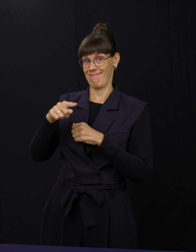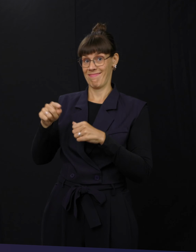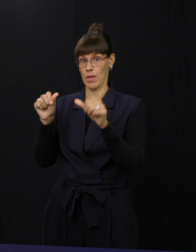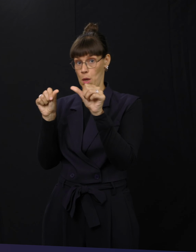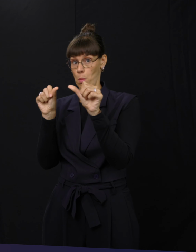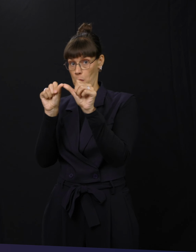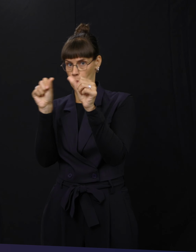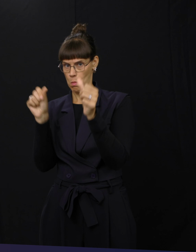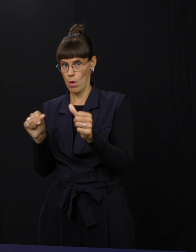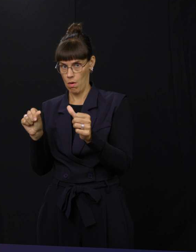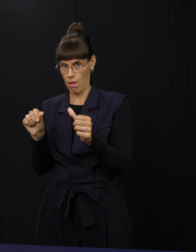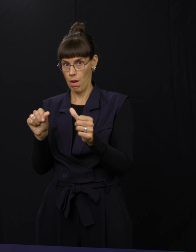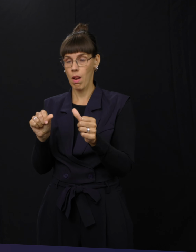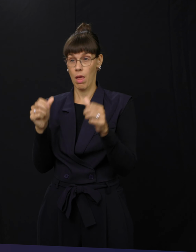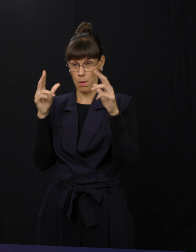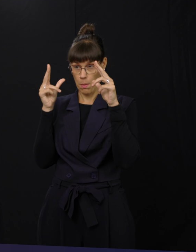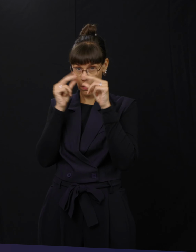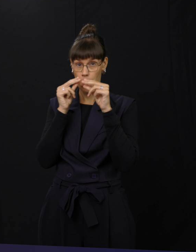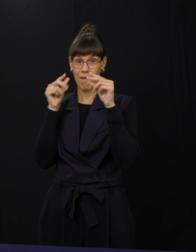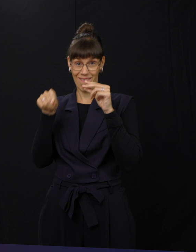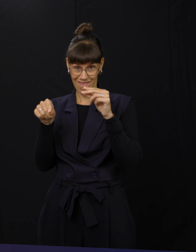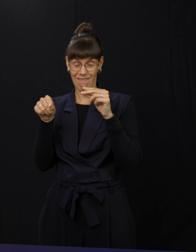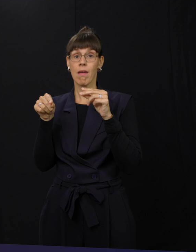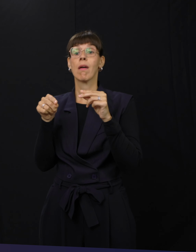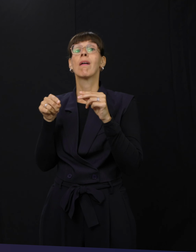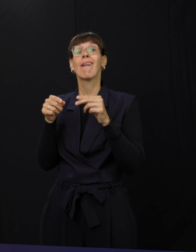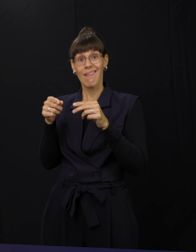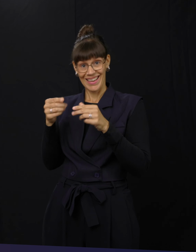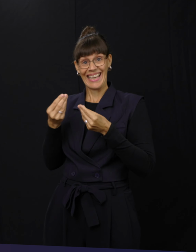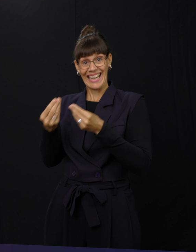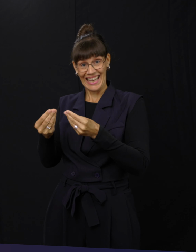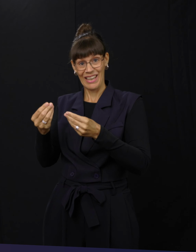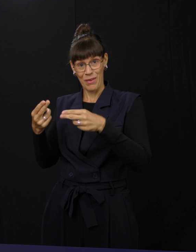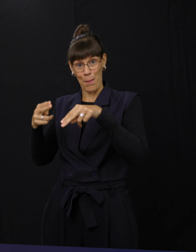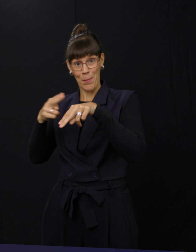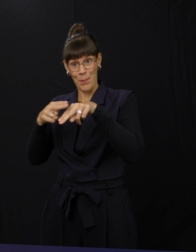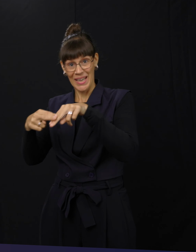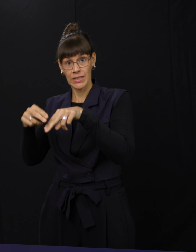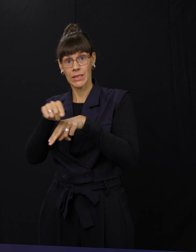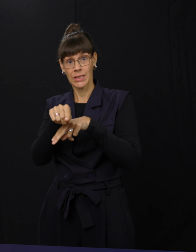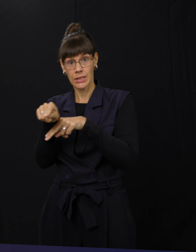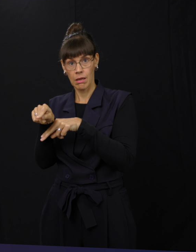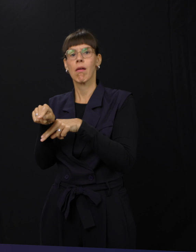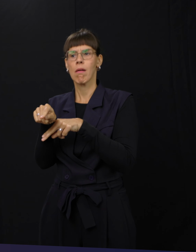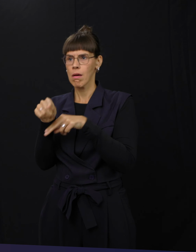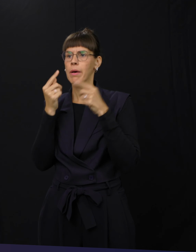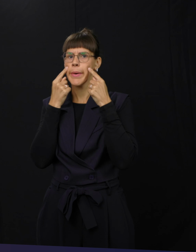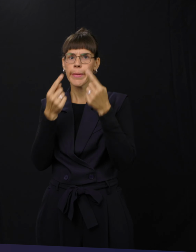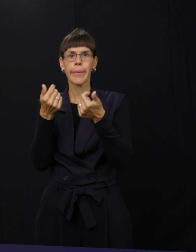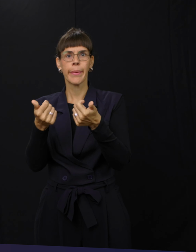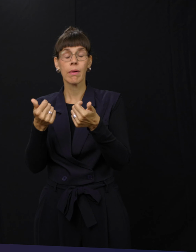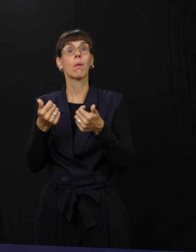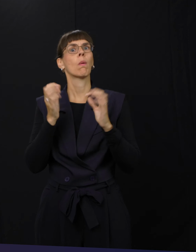see correctly and were visually impaired. And after treatment with our genetic patches, these fish could see again. Right.